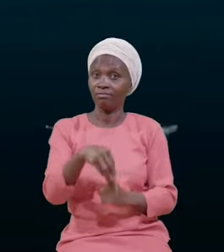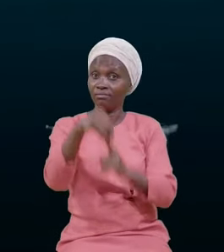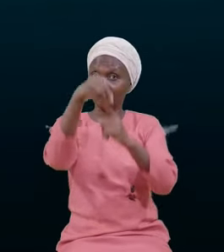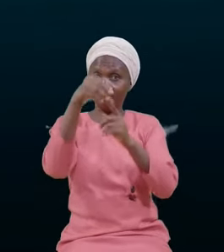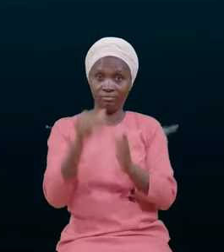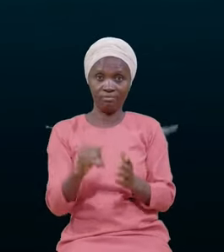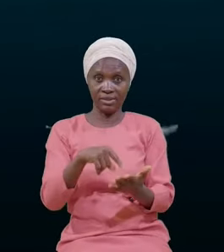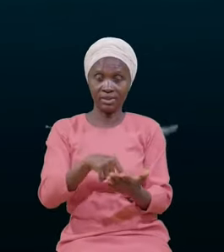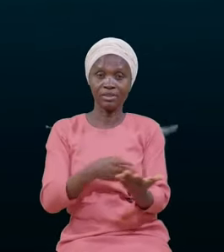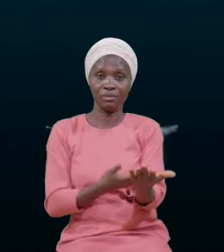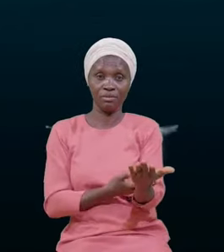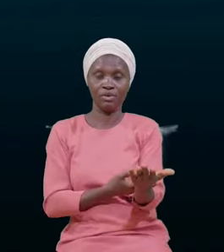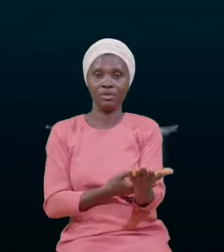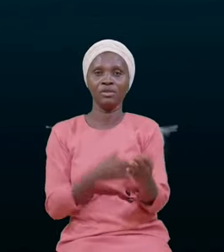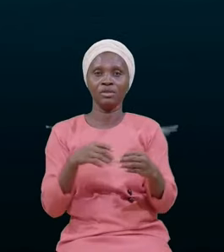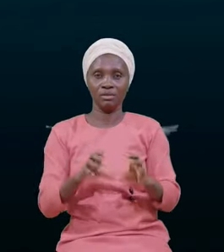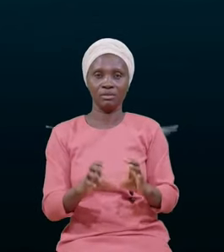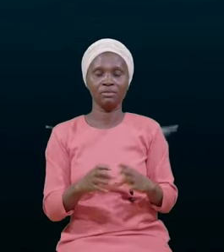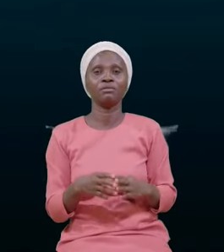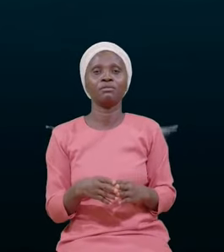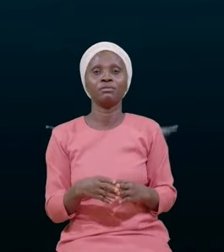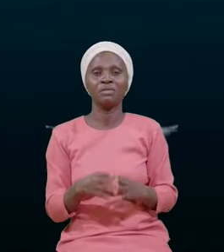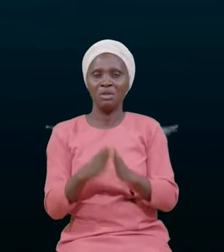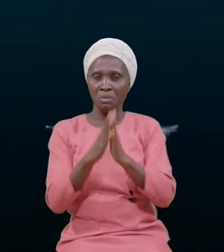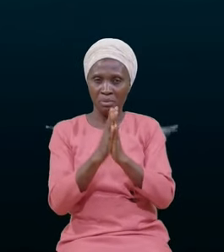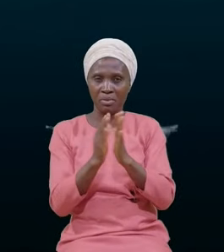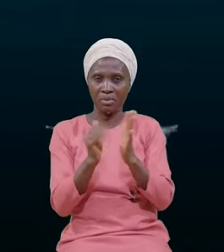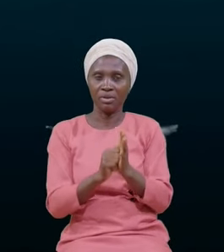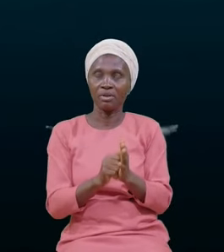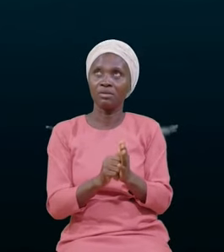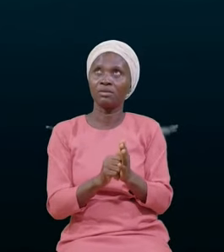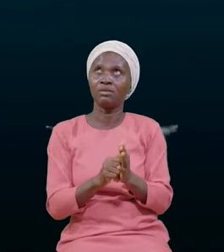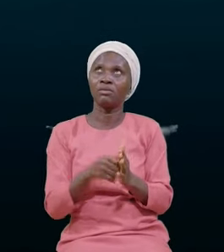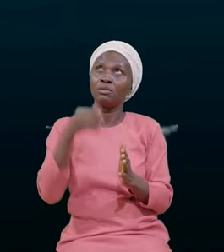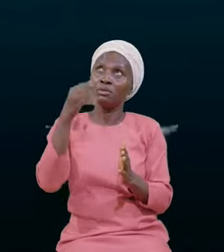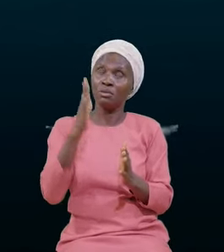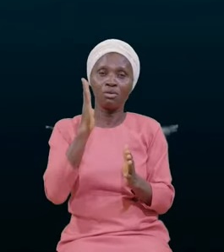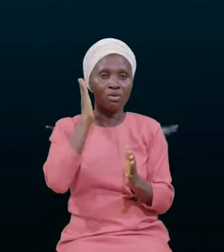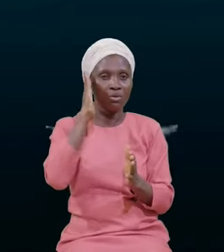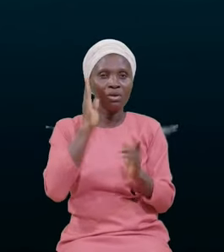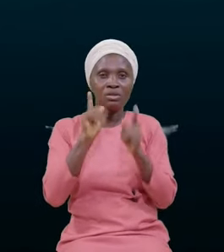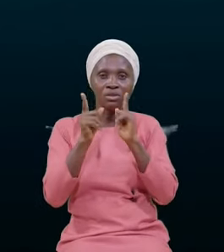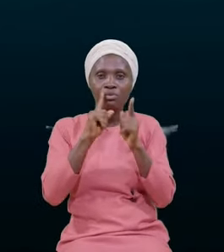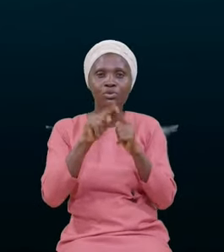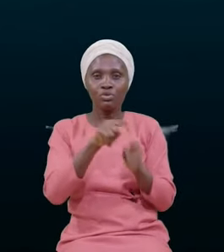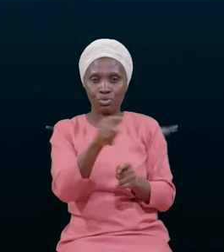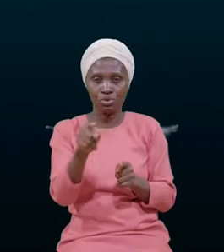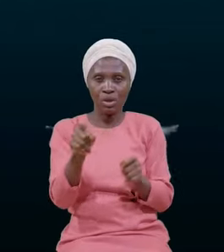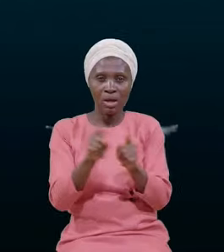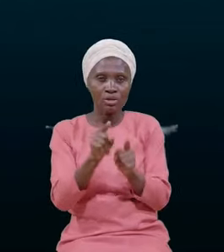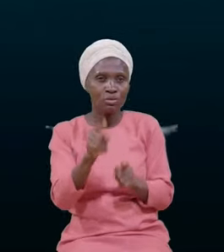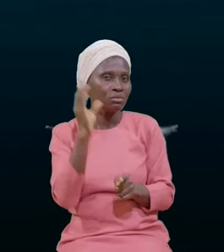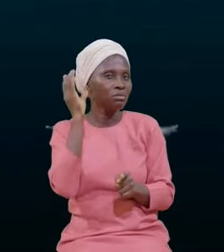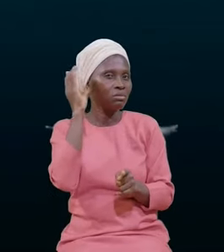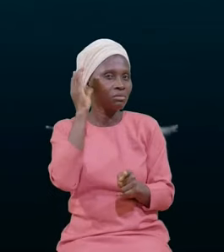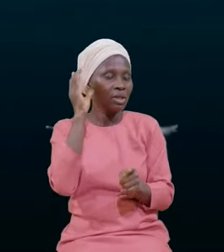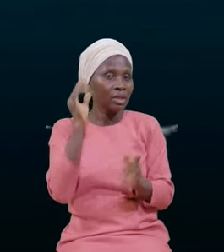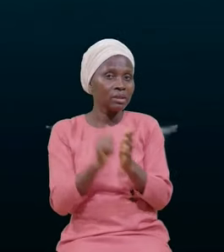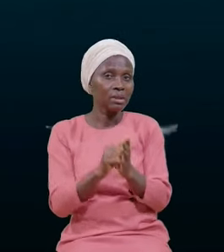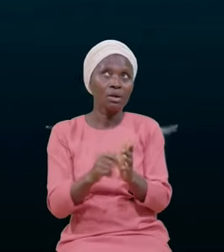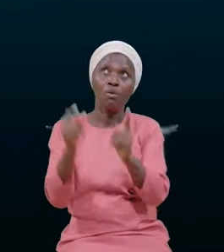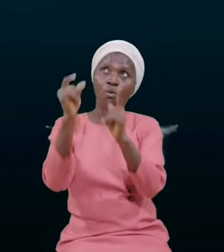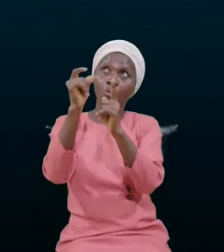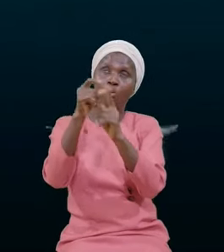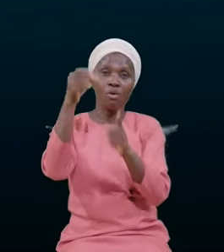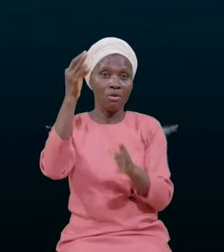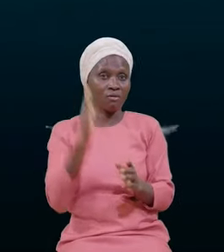that that the Lord will speak to you as you listen to the word the word of God will lift you high will